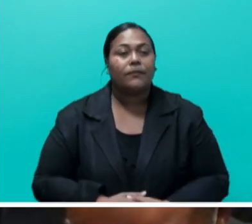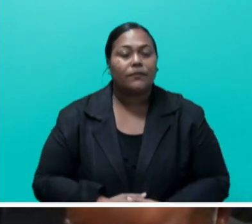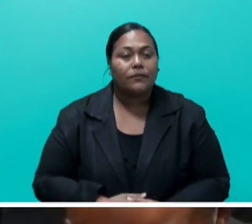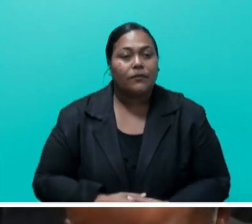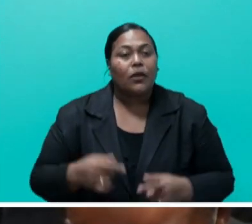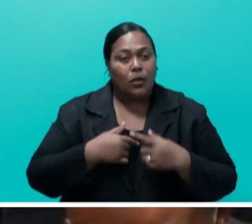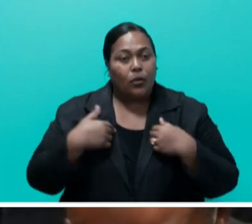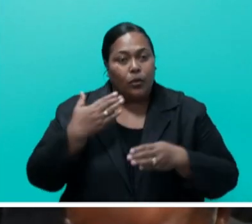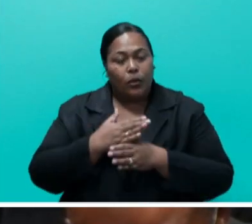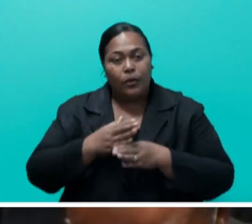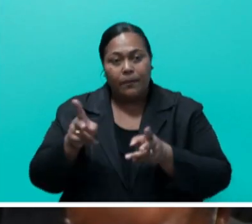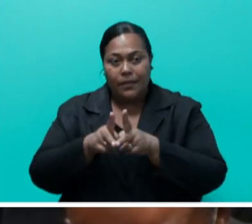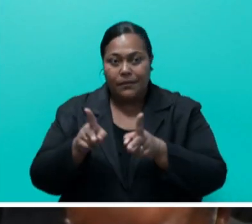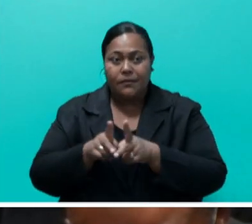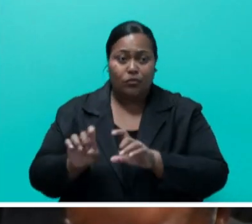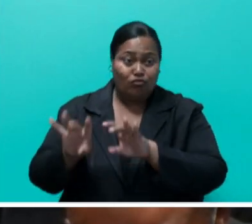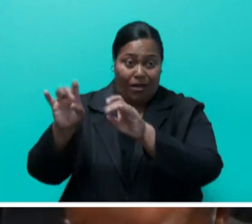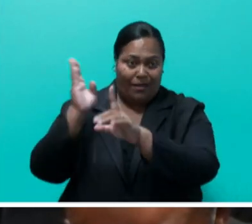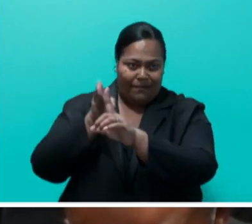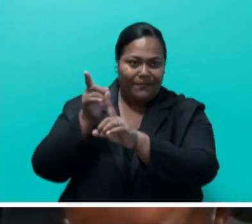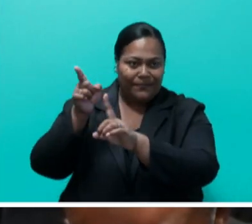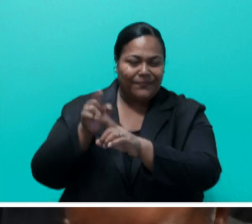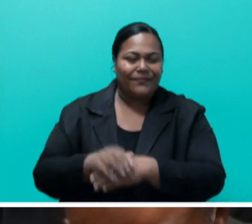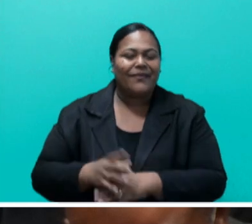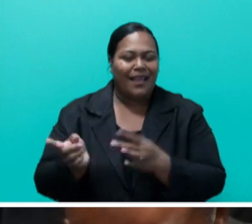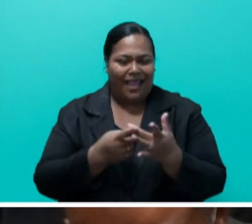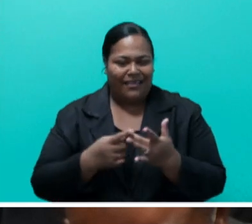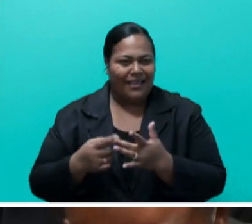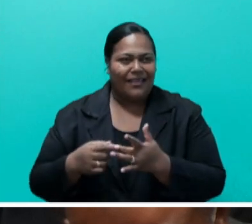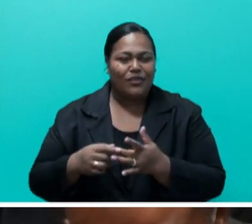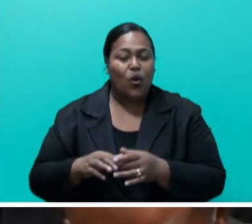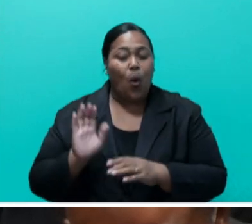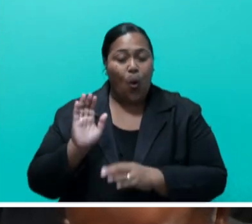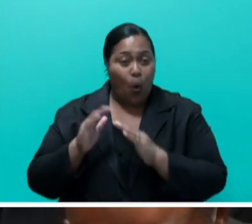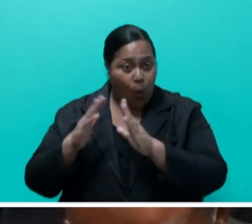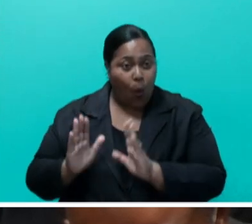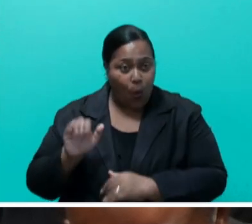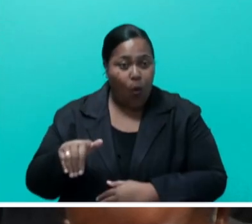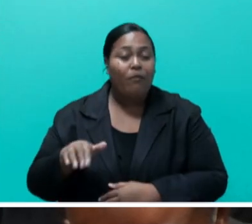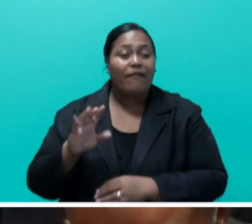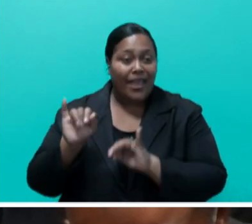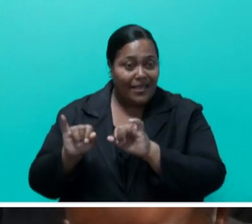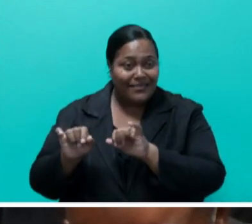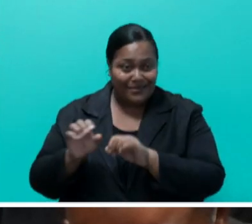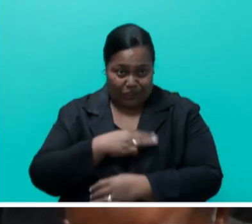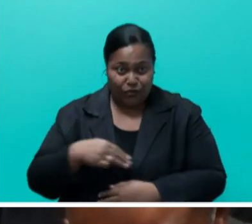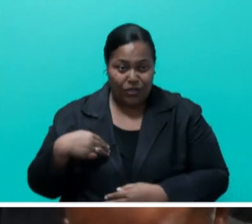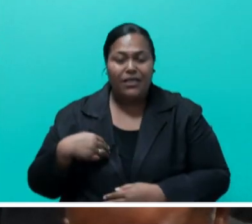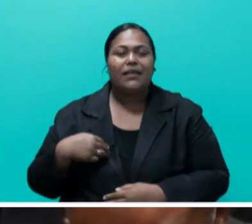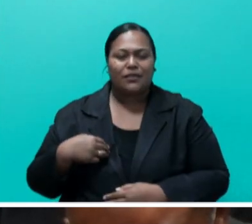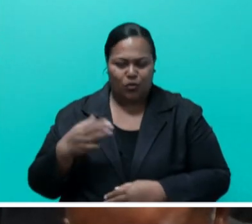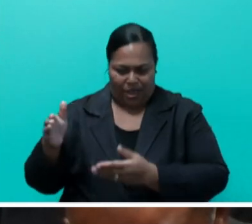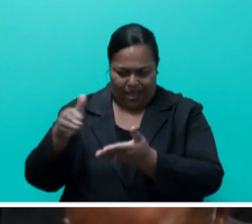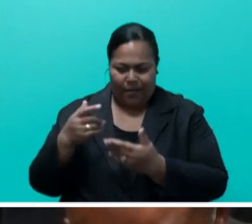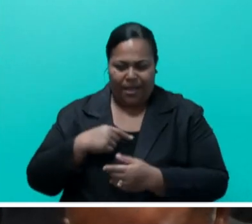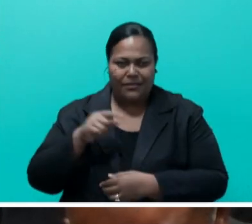we're working with our partners, particularly the Australians, in the areas of Home Affairs to help us build security around the front